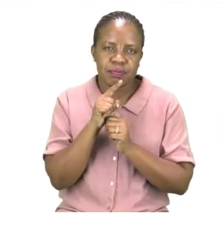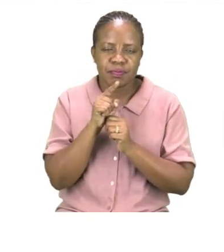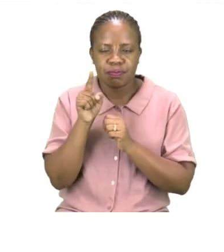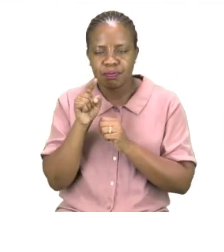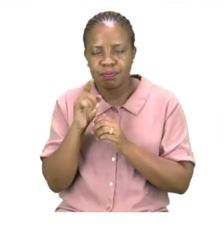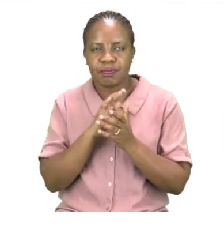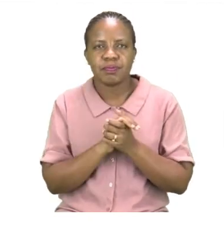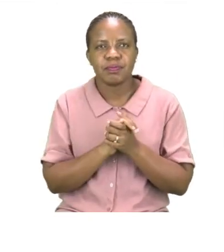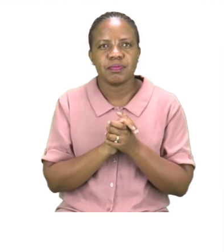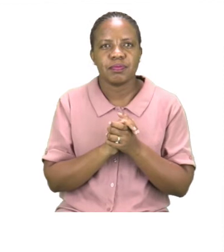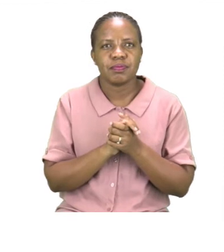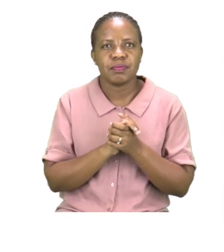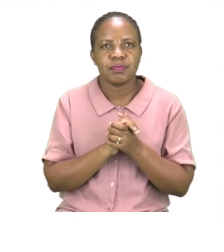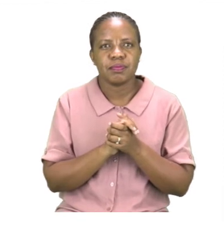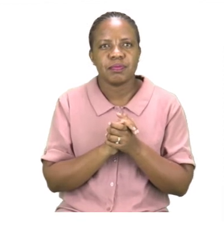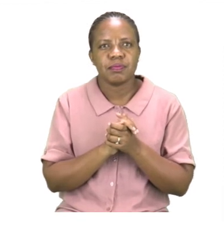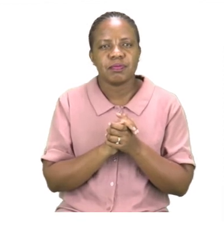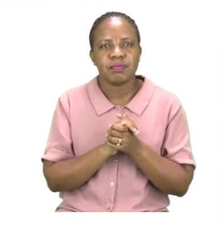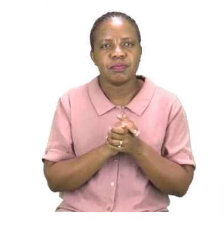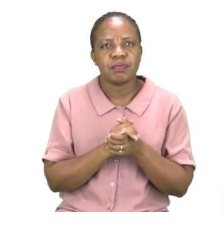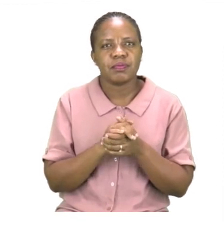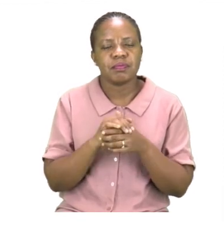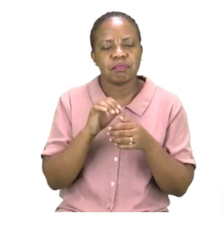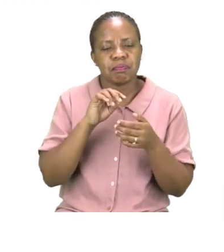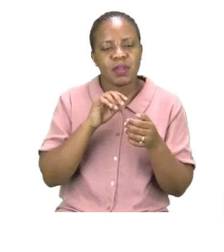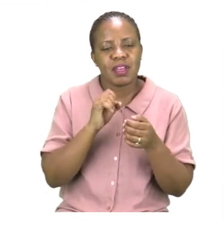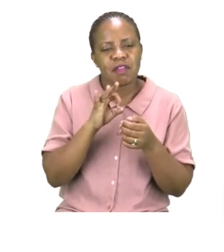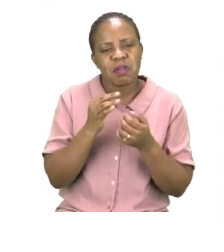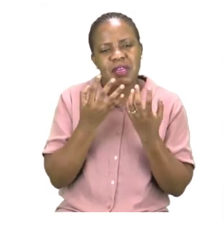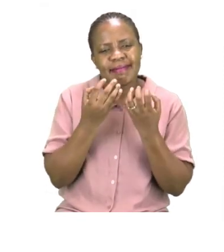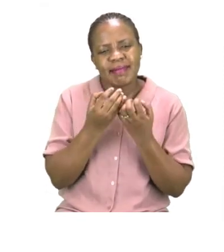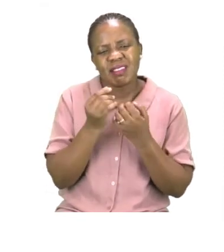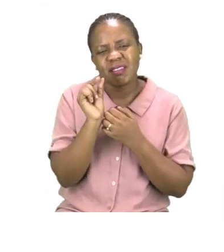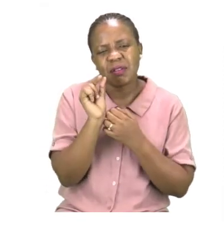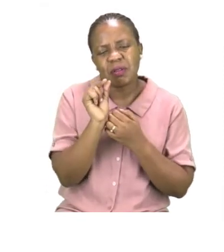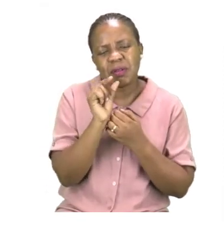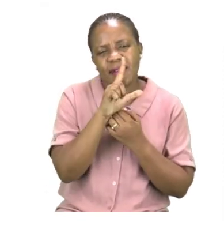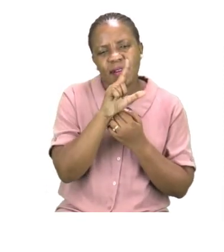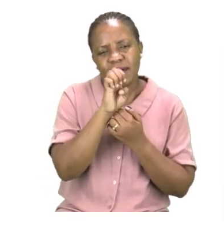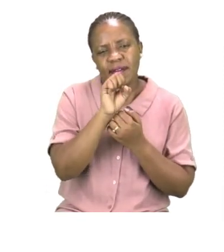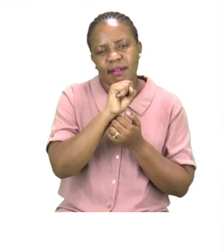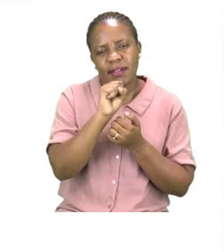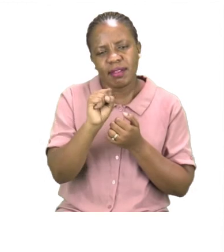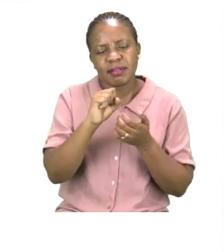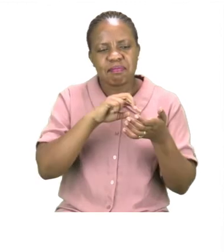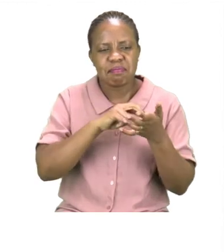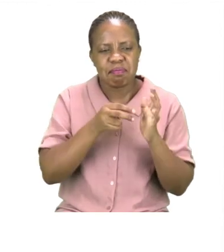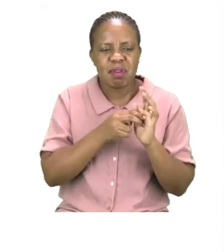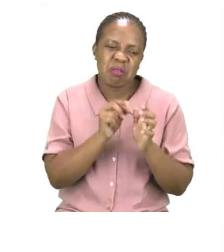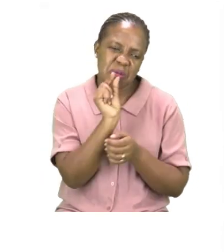when we mean less we mean little water. And when we mean